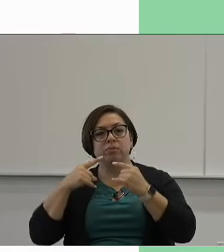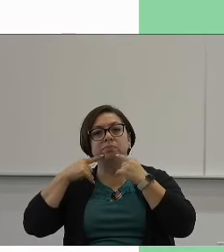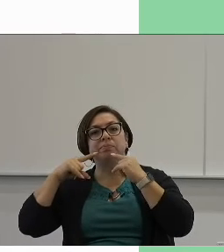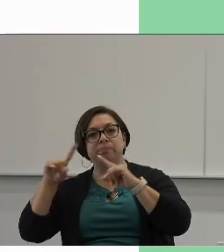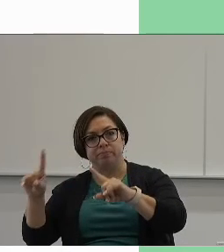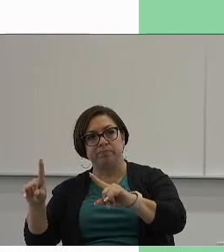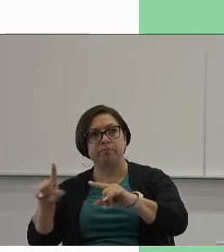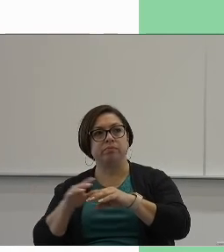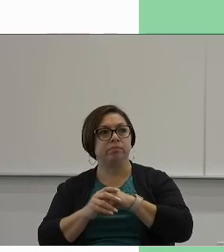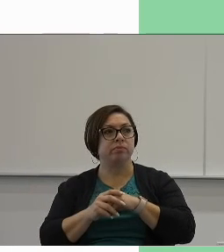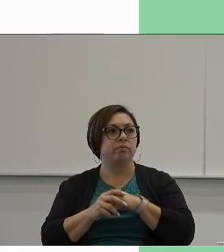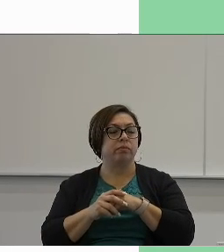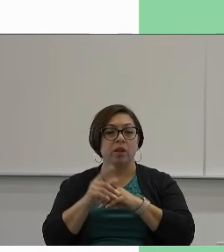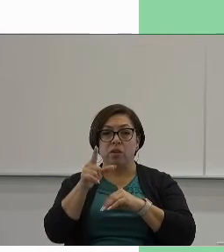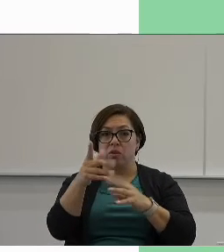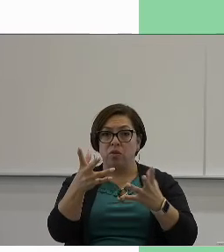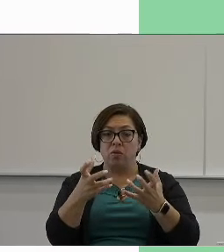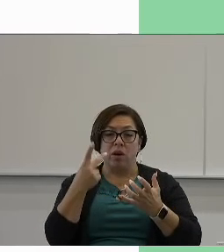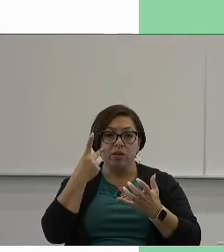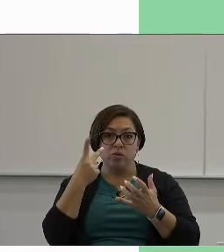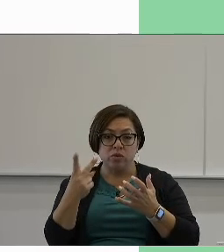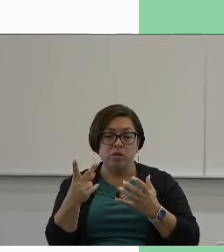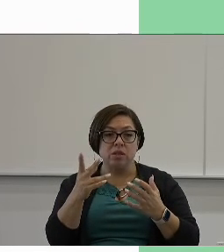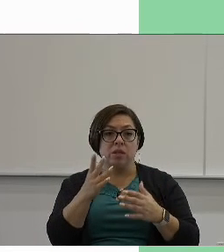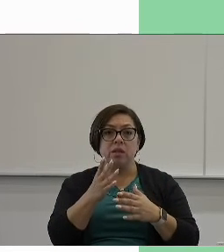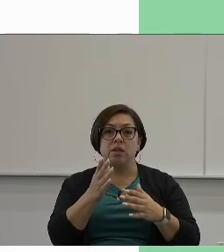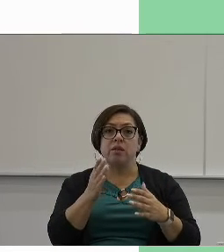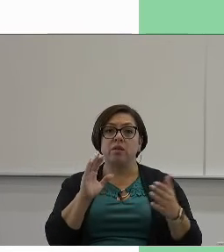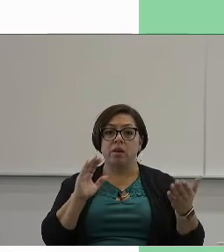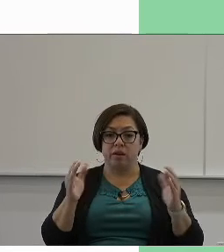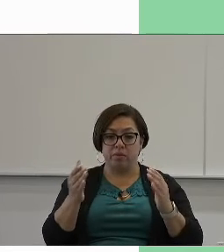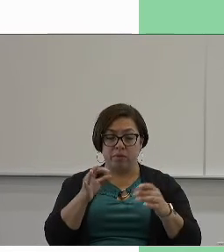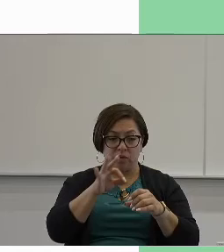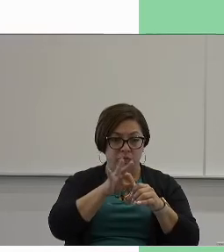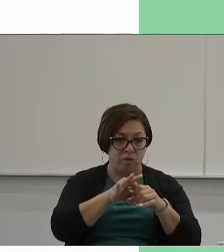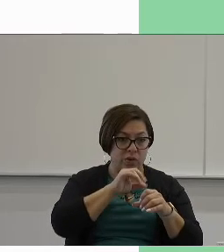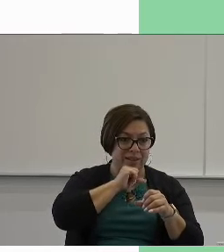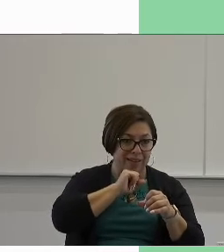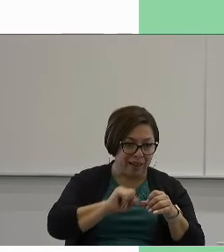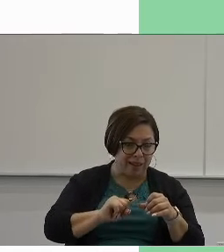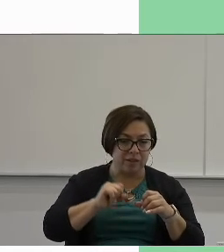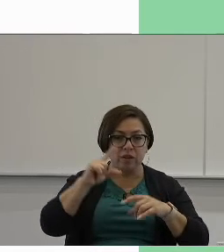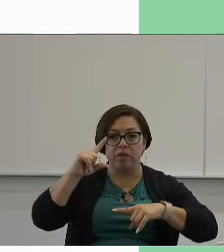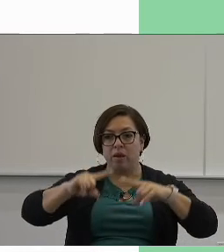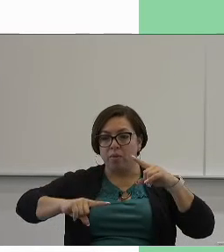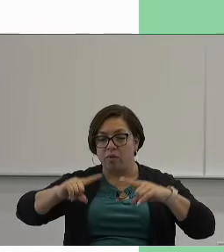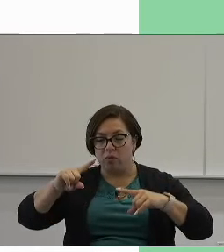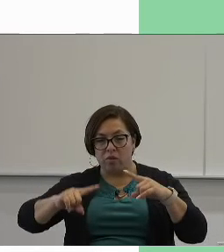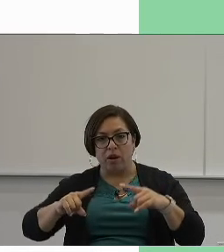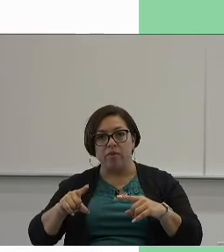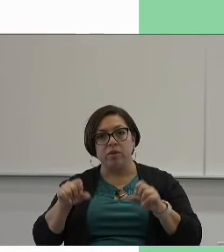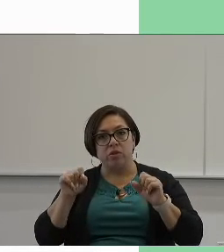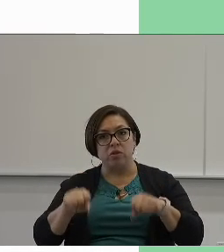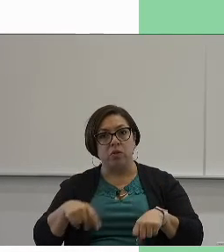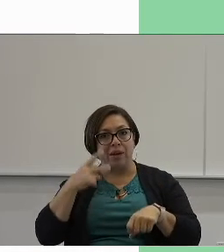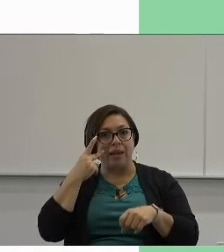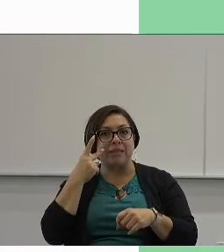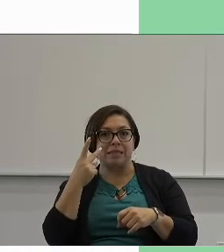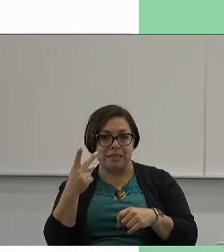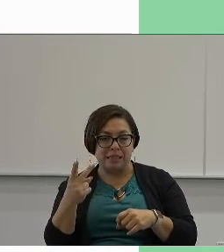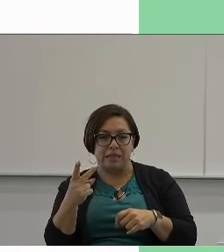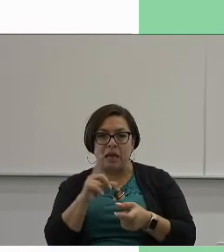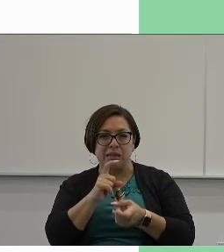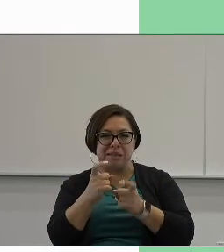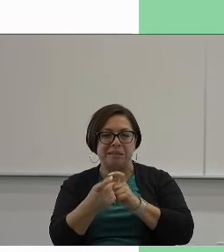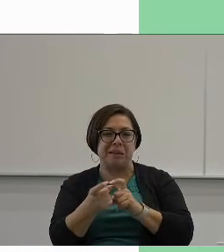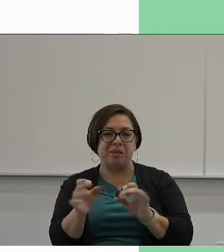have, for anybody who wants to see the comparison, again, the voting age, population, and demographic information. But once again, you're not going to see much in the way of change along